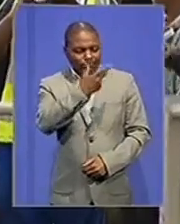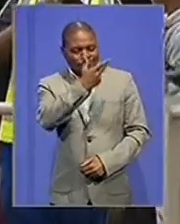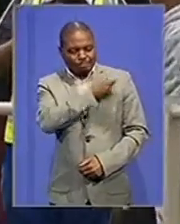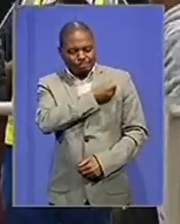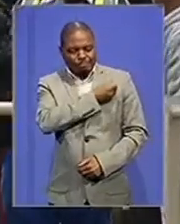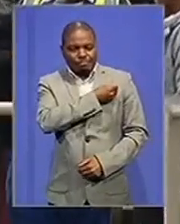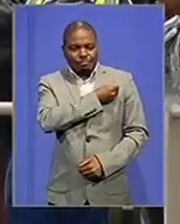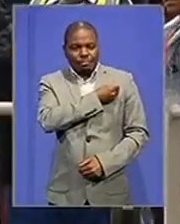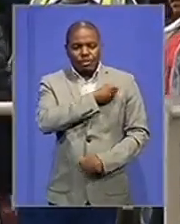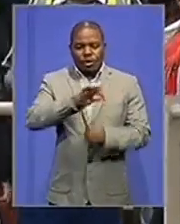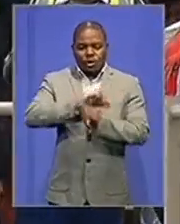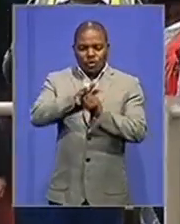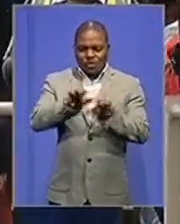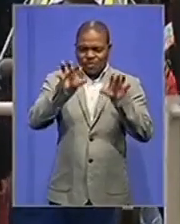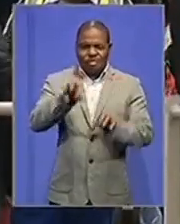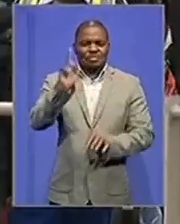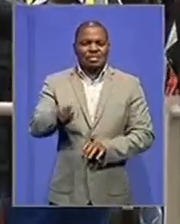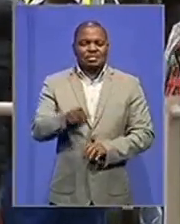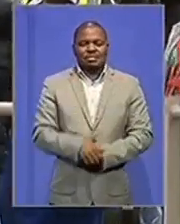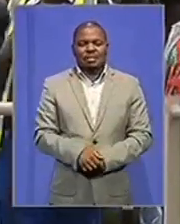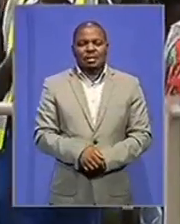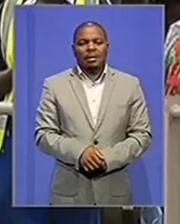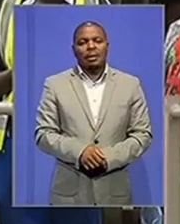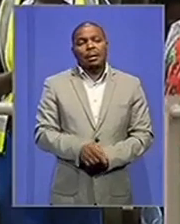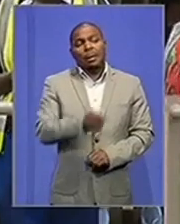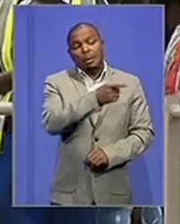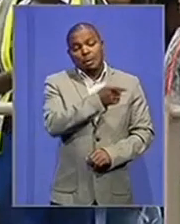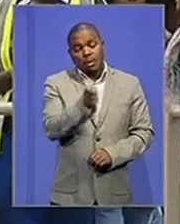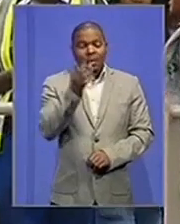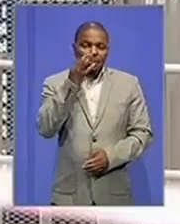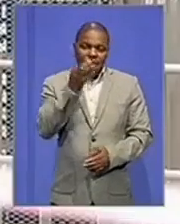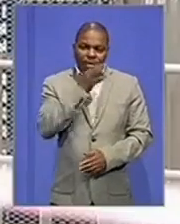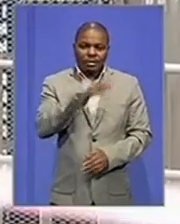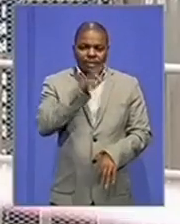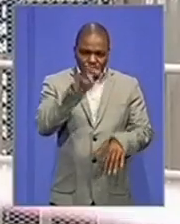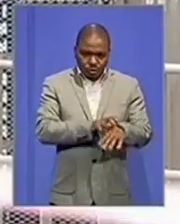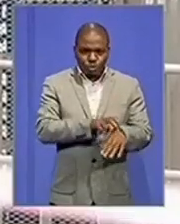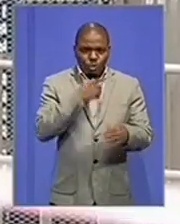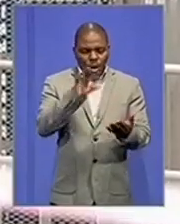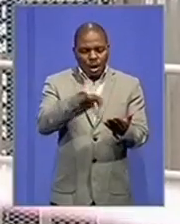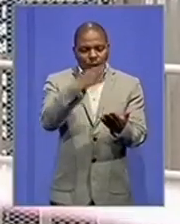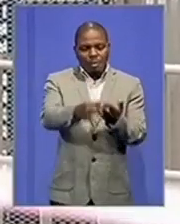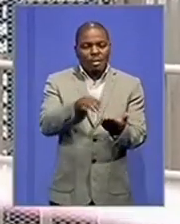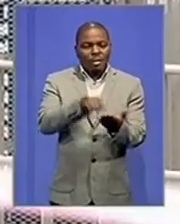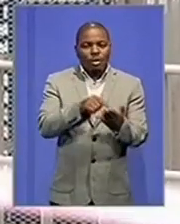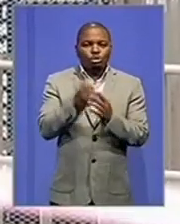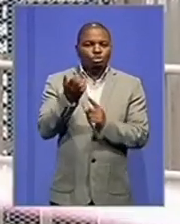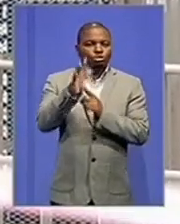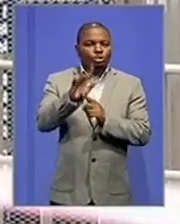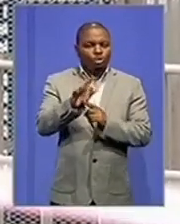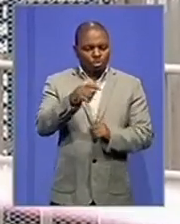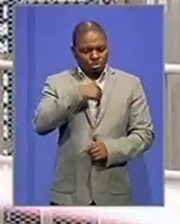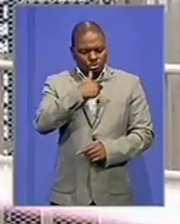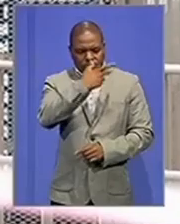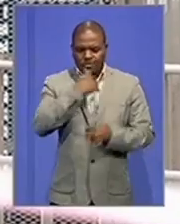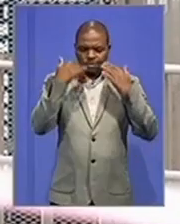wa COVID-19 ka kgapeletso. Ba re ba lopilwe go dira lekwalokopo leo le kayang mabaka gore ke goreng